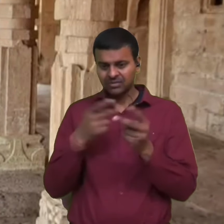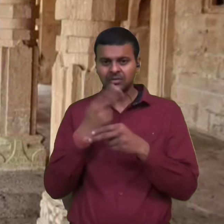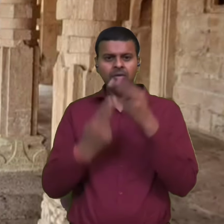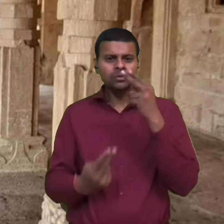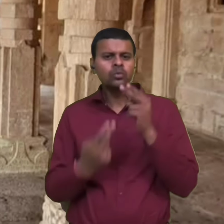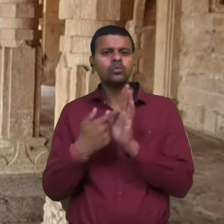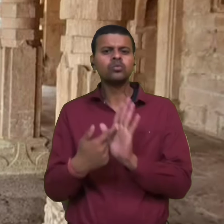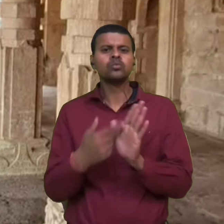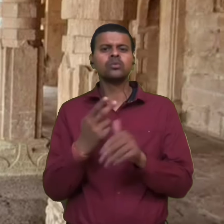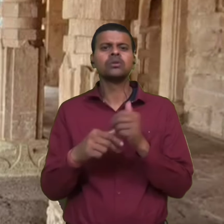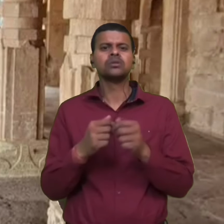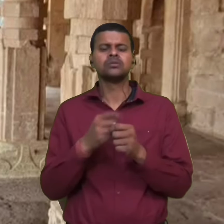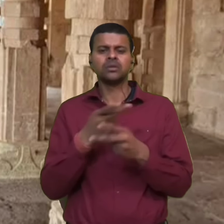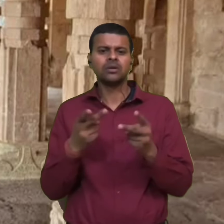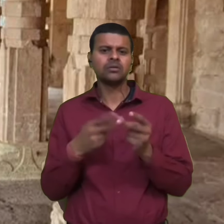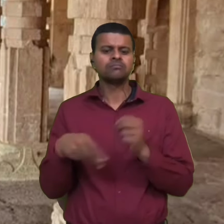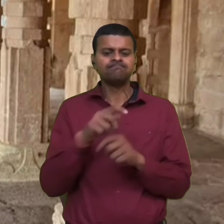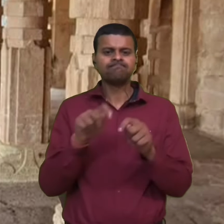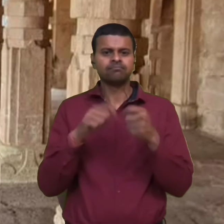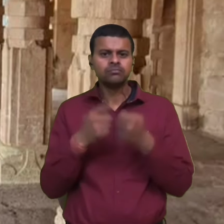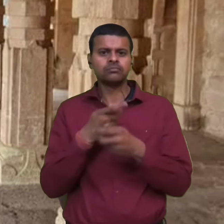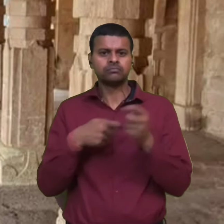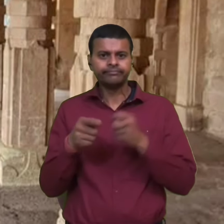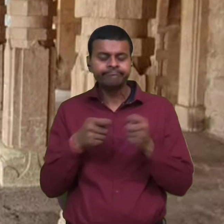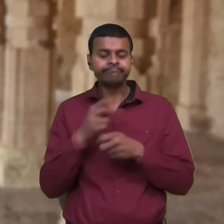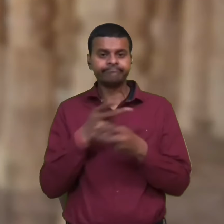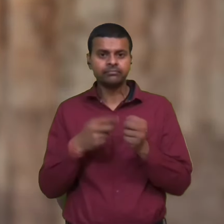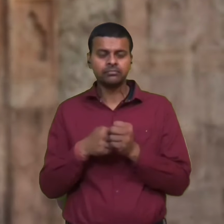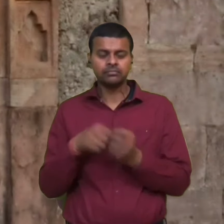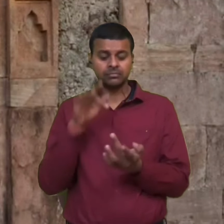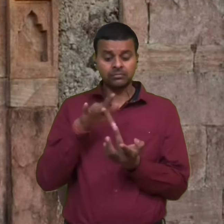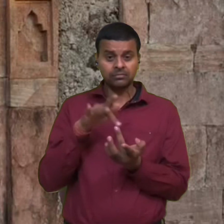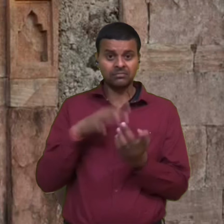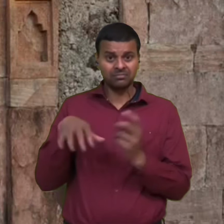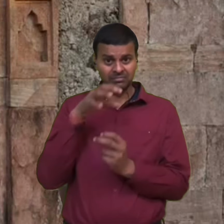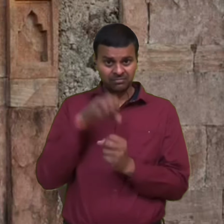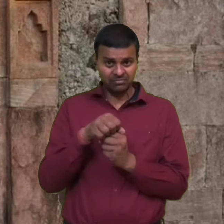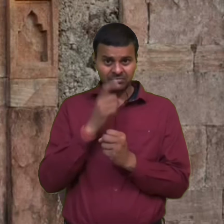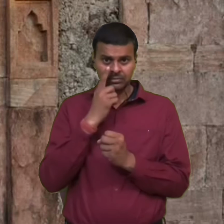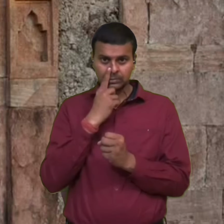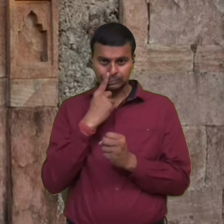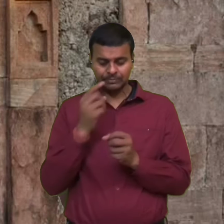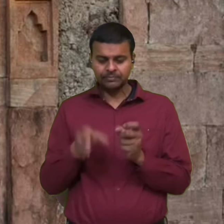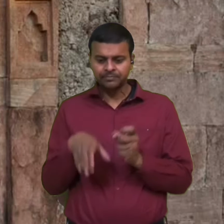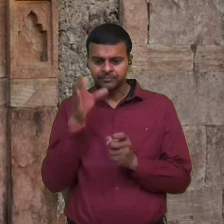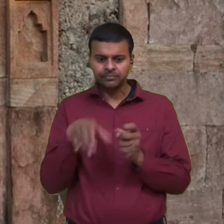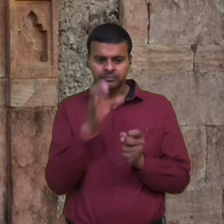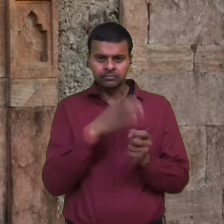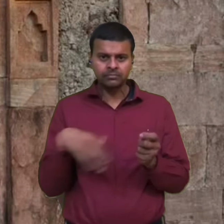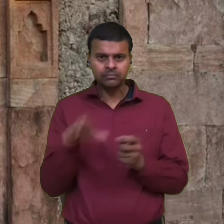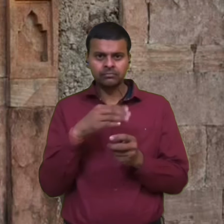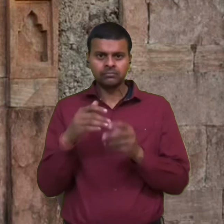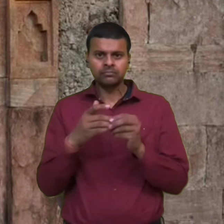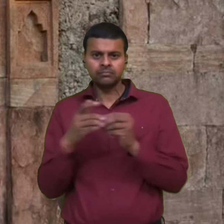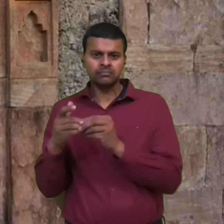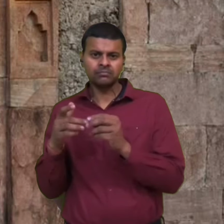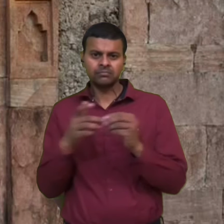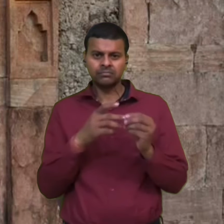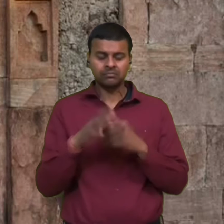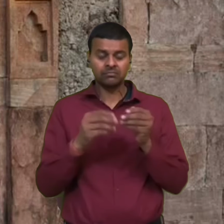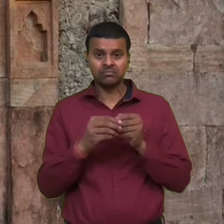first Muslim ruler. It was especially built for members of the royal family. The plan includes a